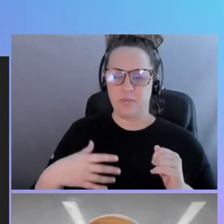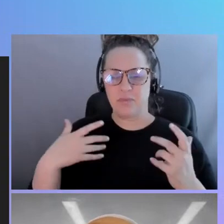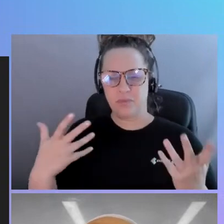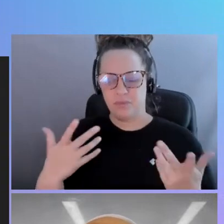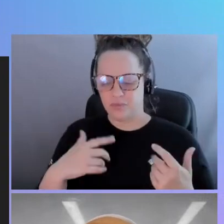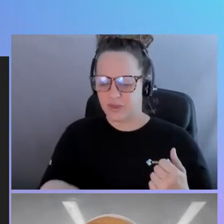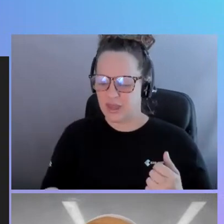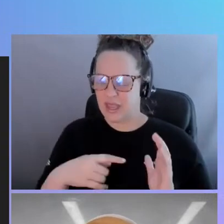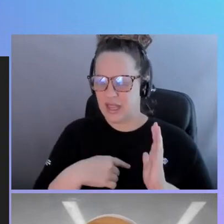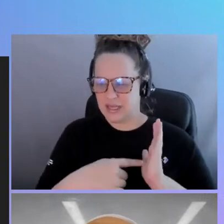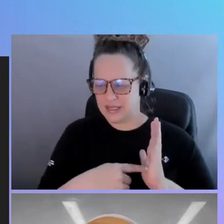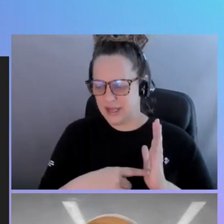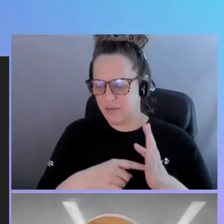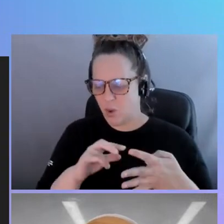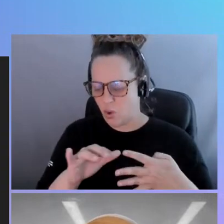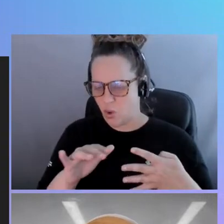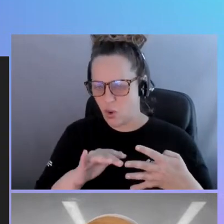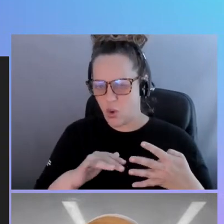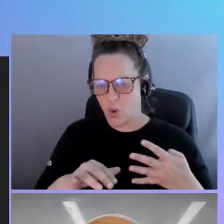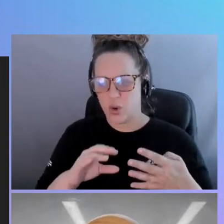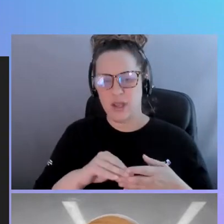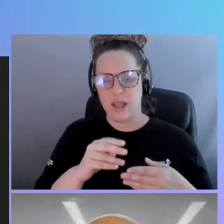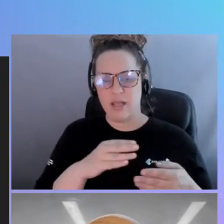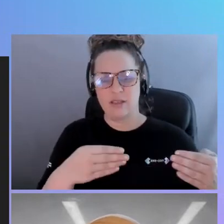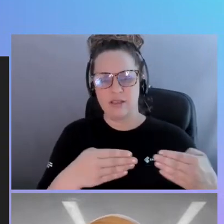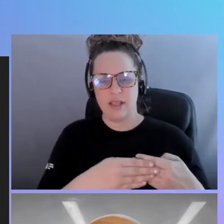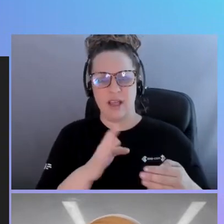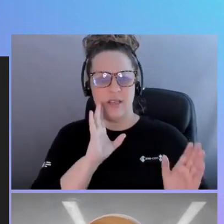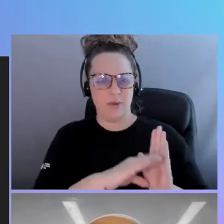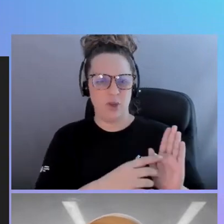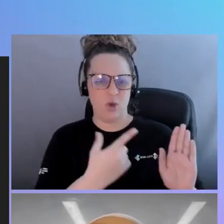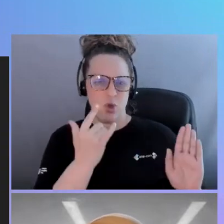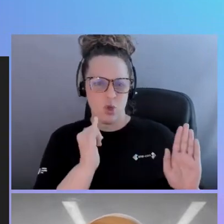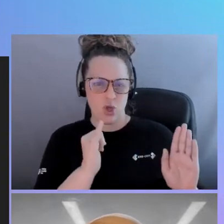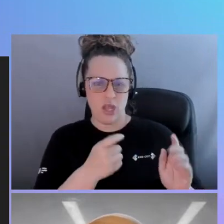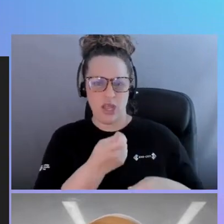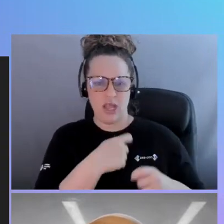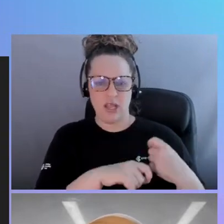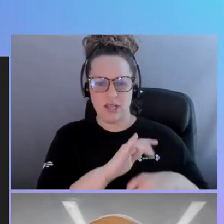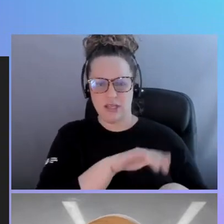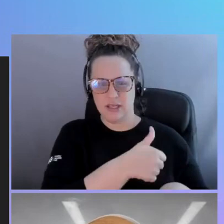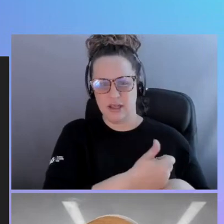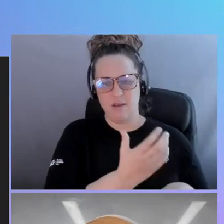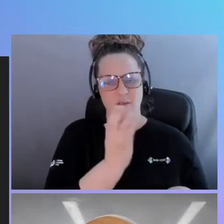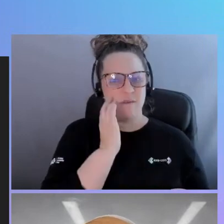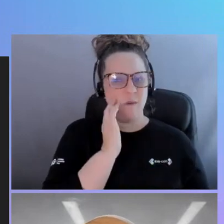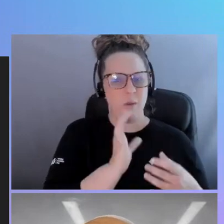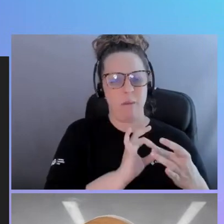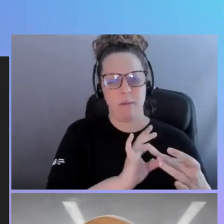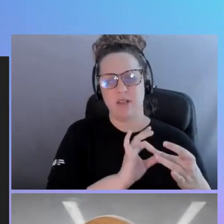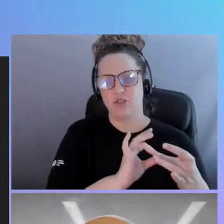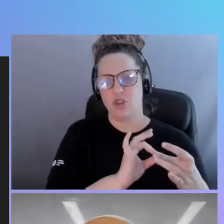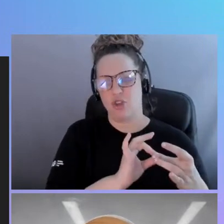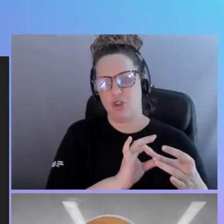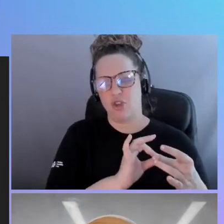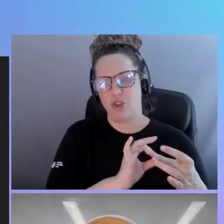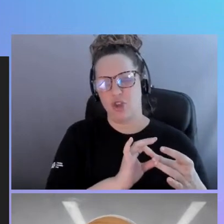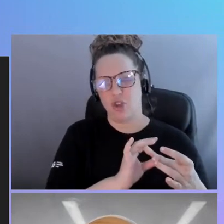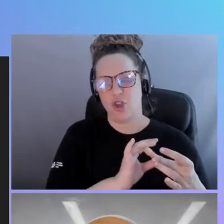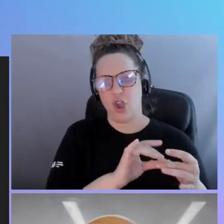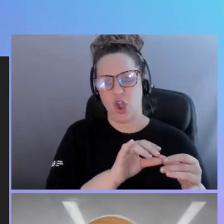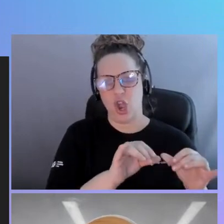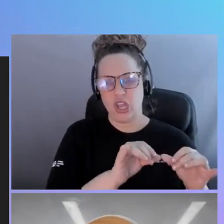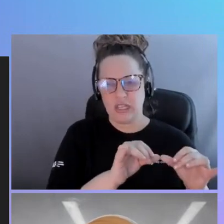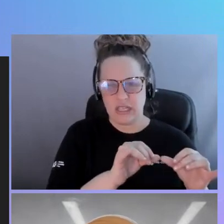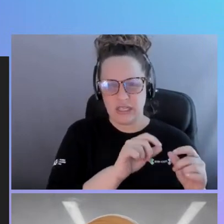There's a sample of code in the slide showing how, instead of setting a font based on a size, on